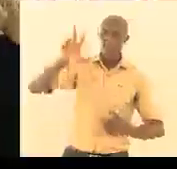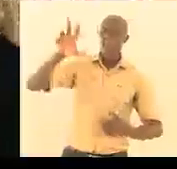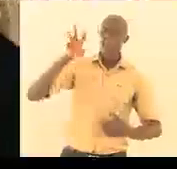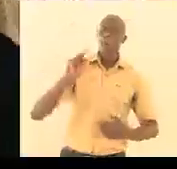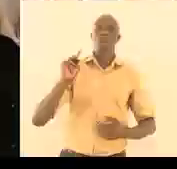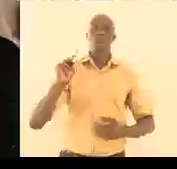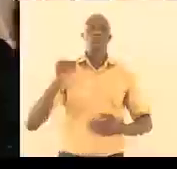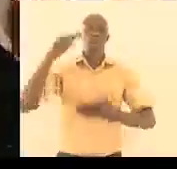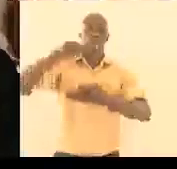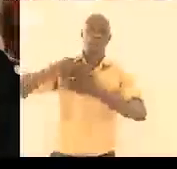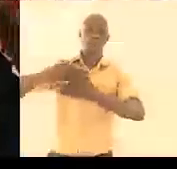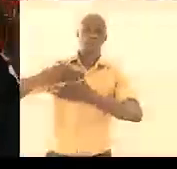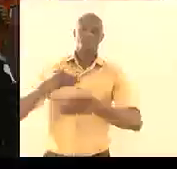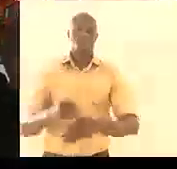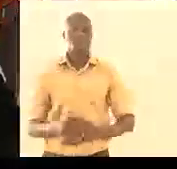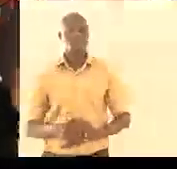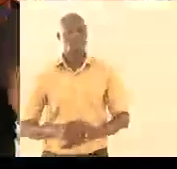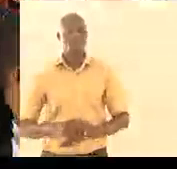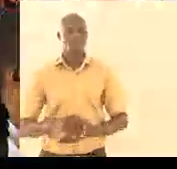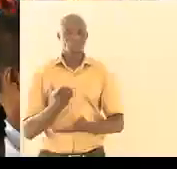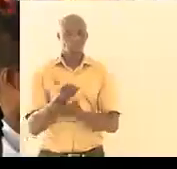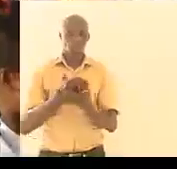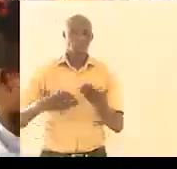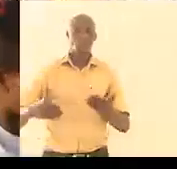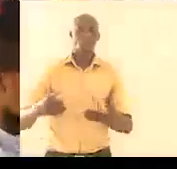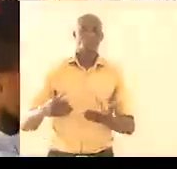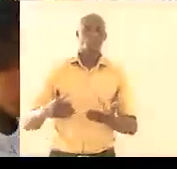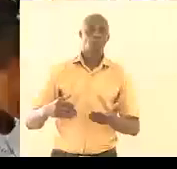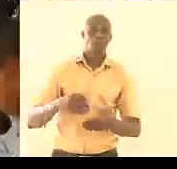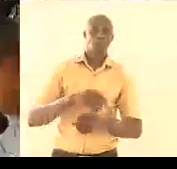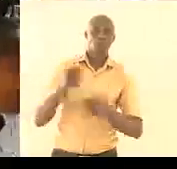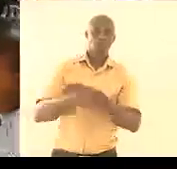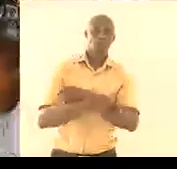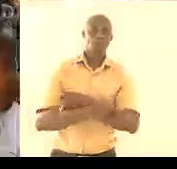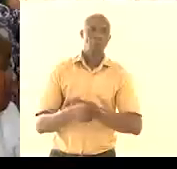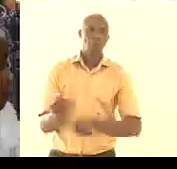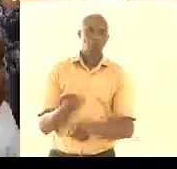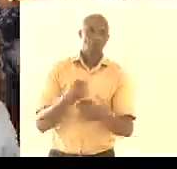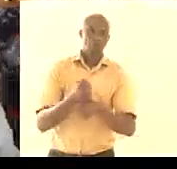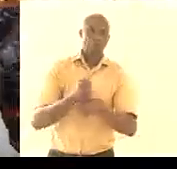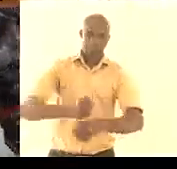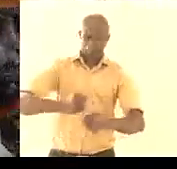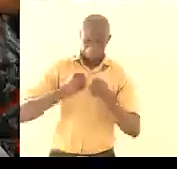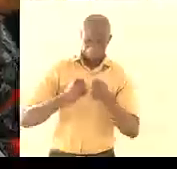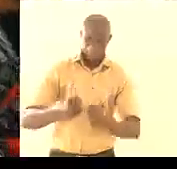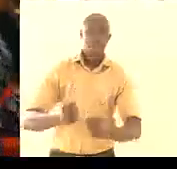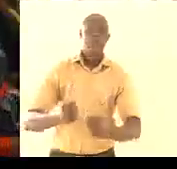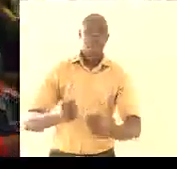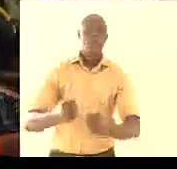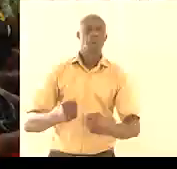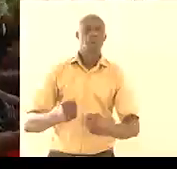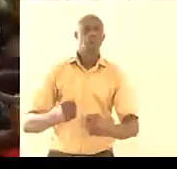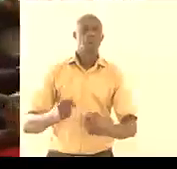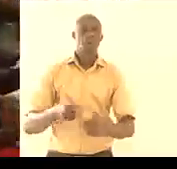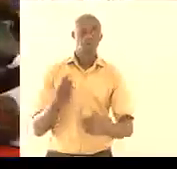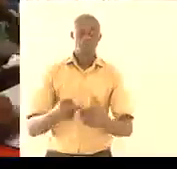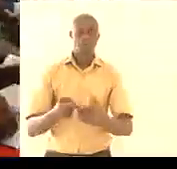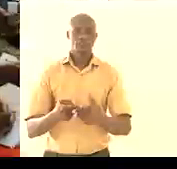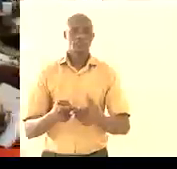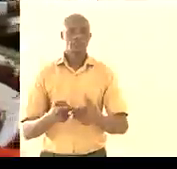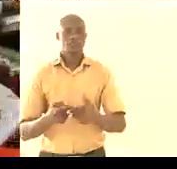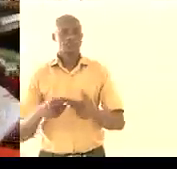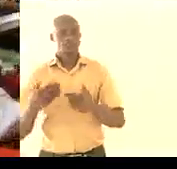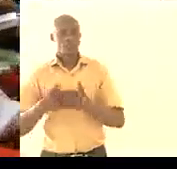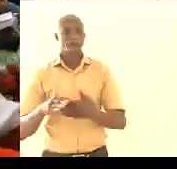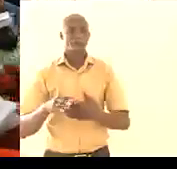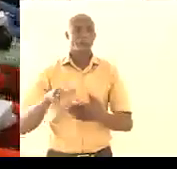fence. 3-meter fence. Some these days are making it concrete, not blocks anymore, concrete. And then after